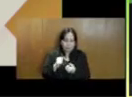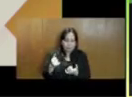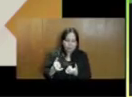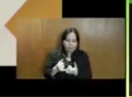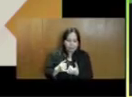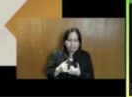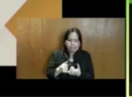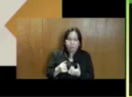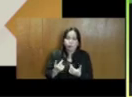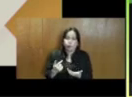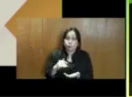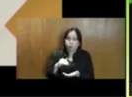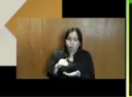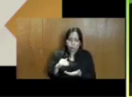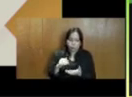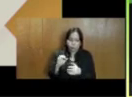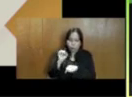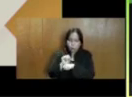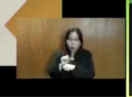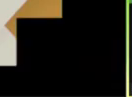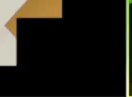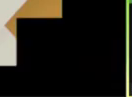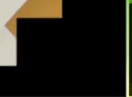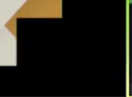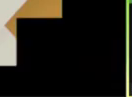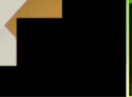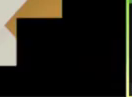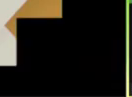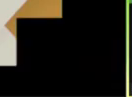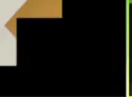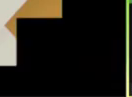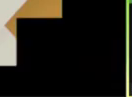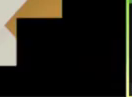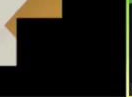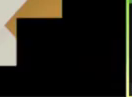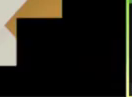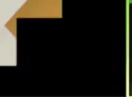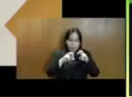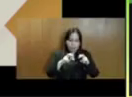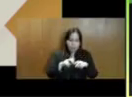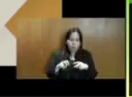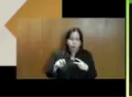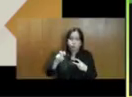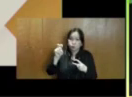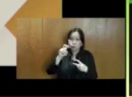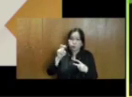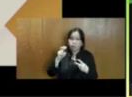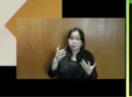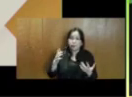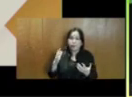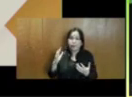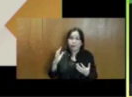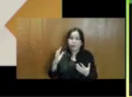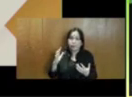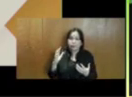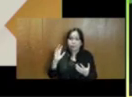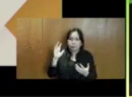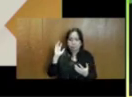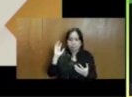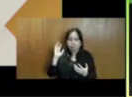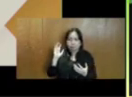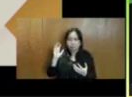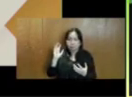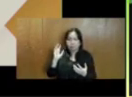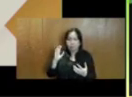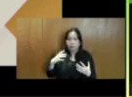in the energy sector, data analytics, tourism, and textile and garment industries. Joining us today on